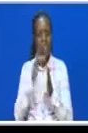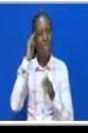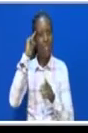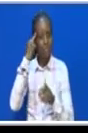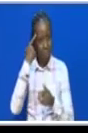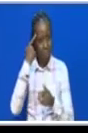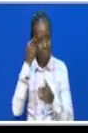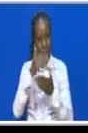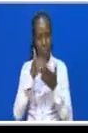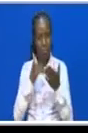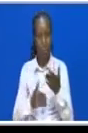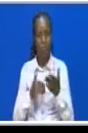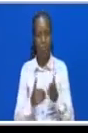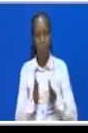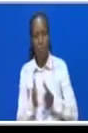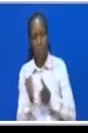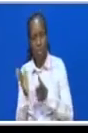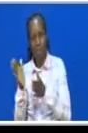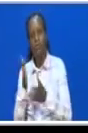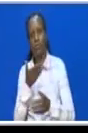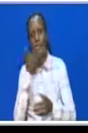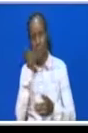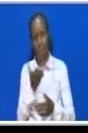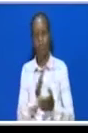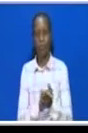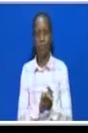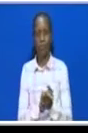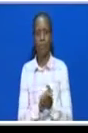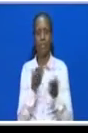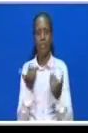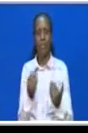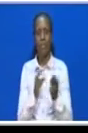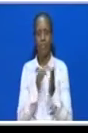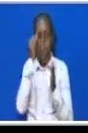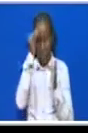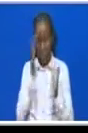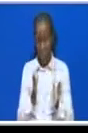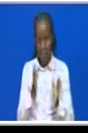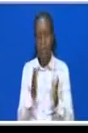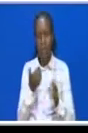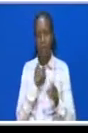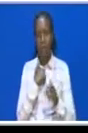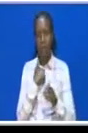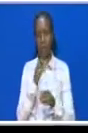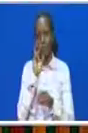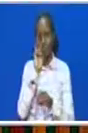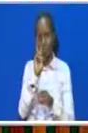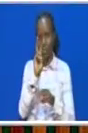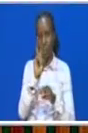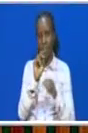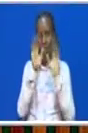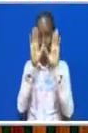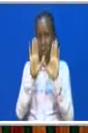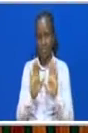before you run to the answer. So, Lana, you have to look at very